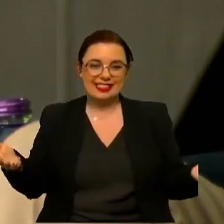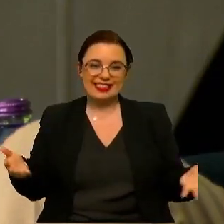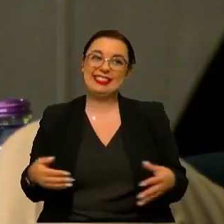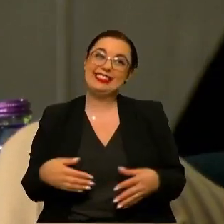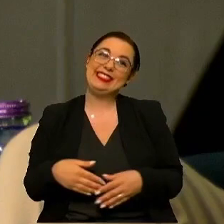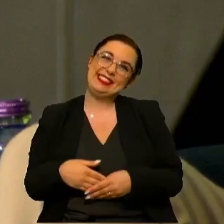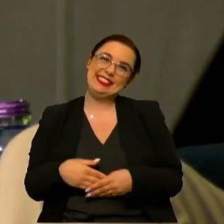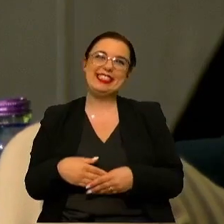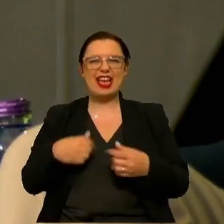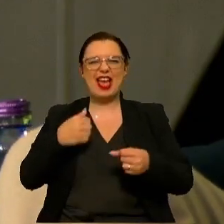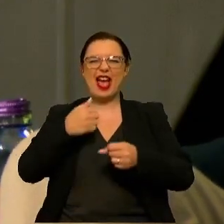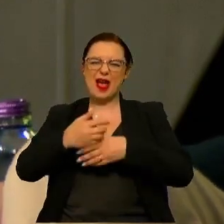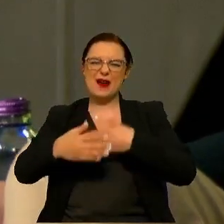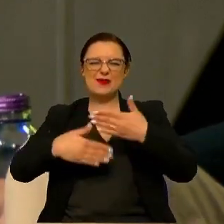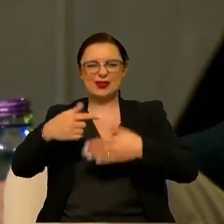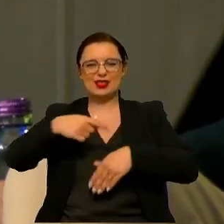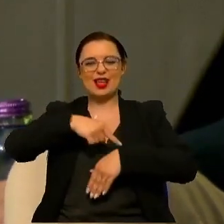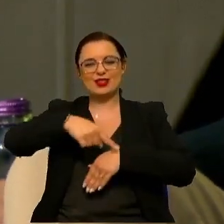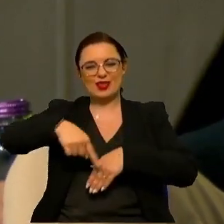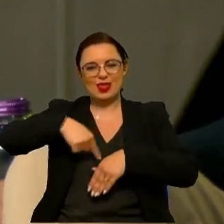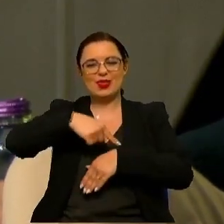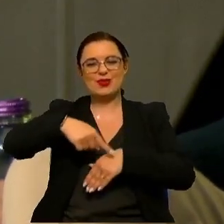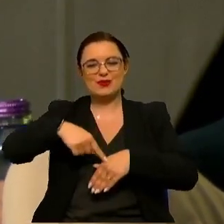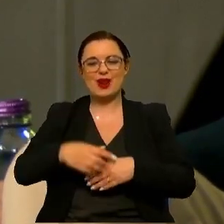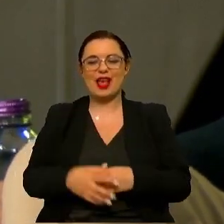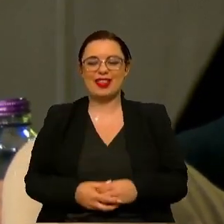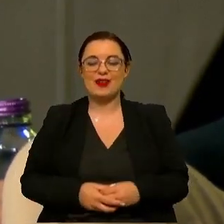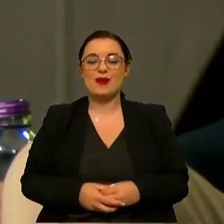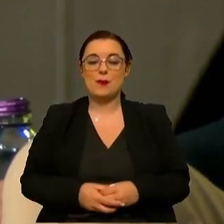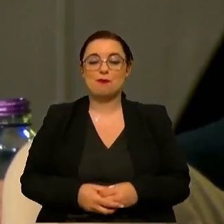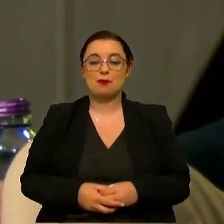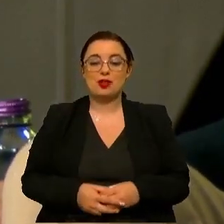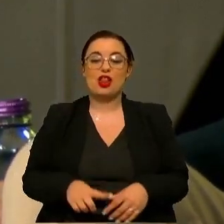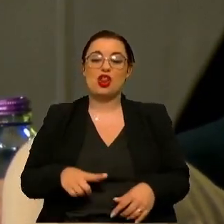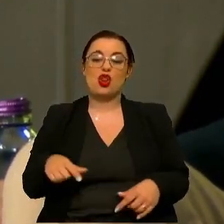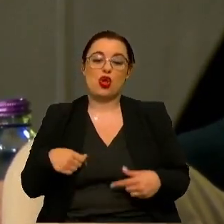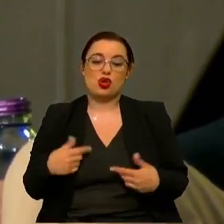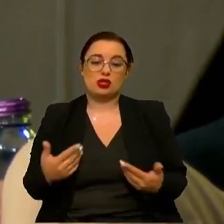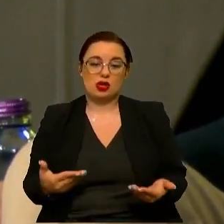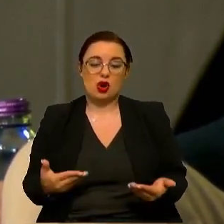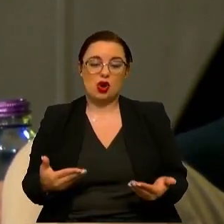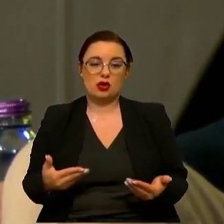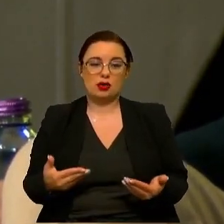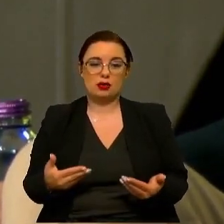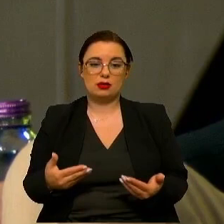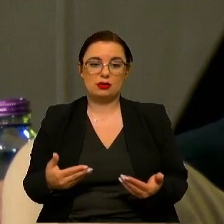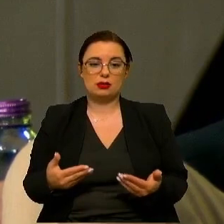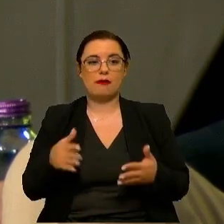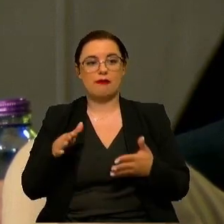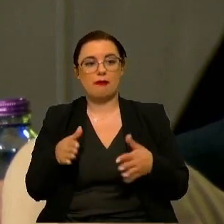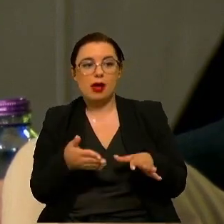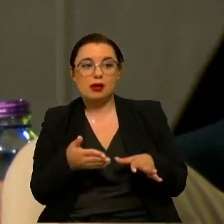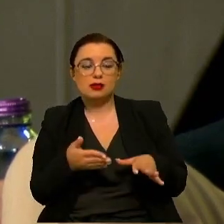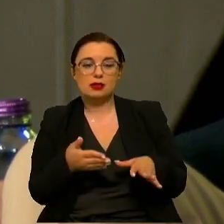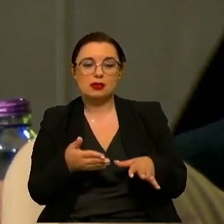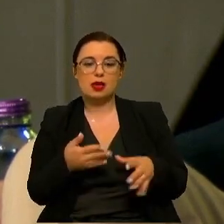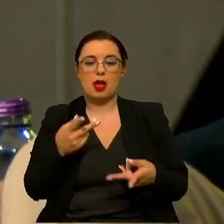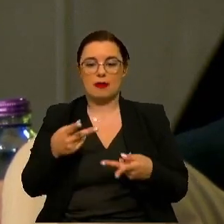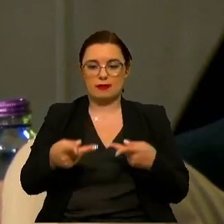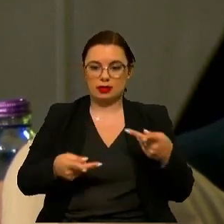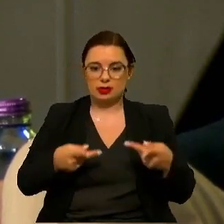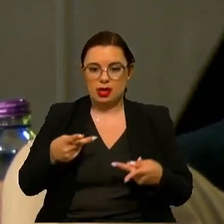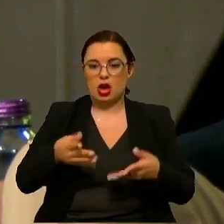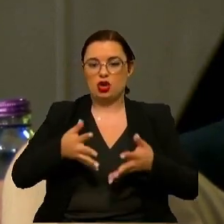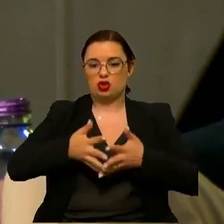or not. It's going to be a long process, and at the moment, for PTQCI, we're at that stage